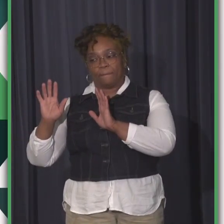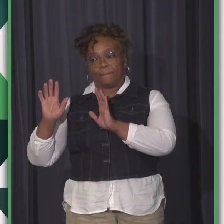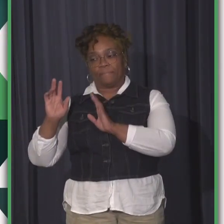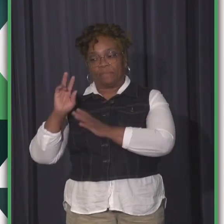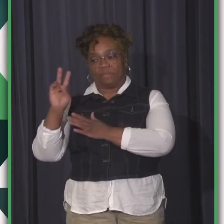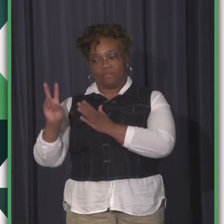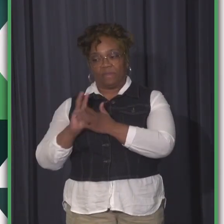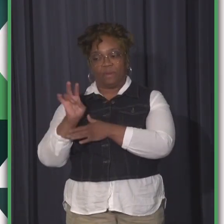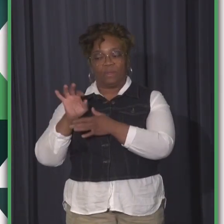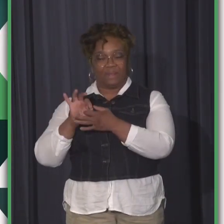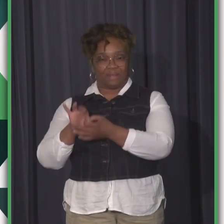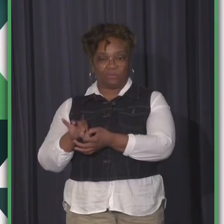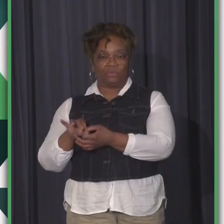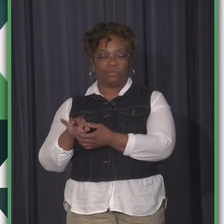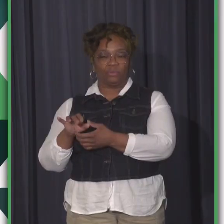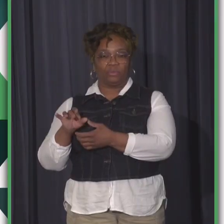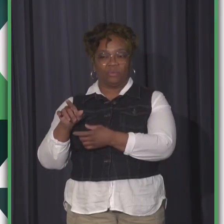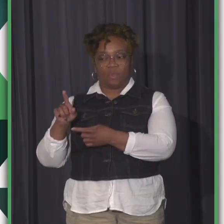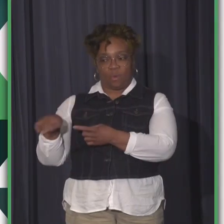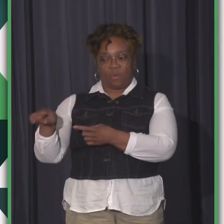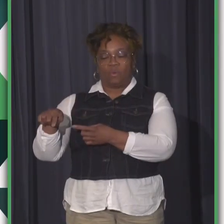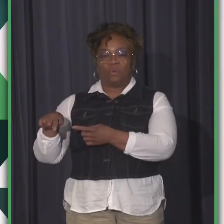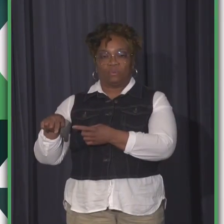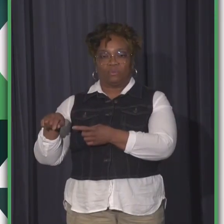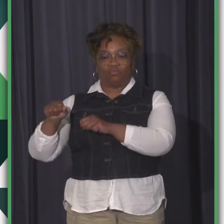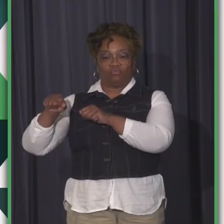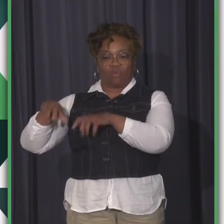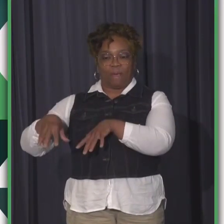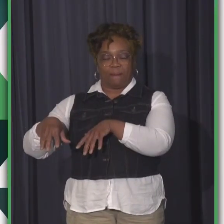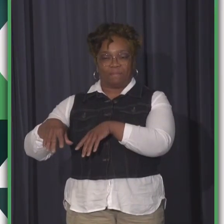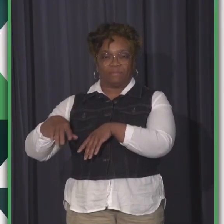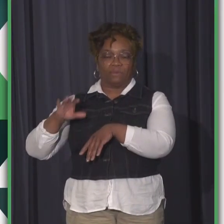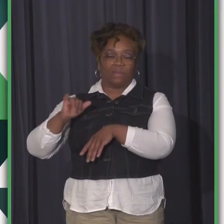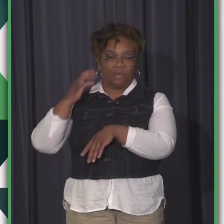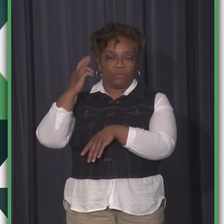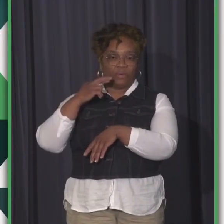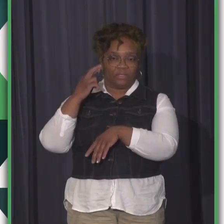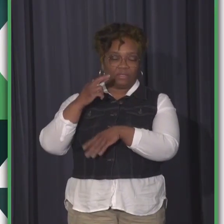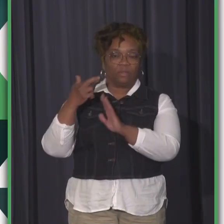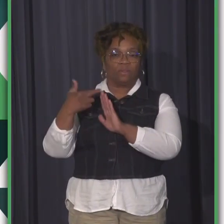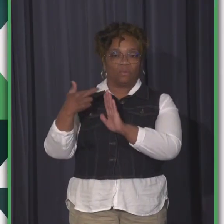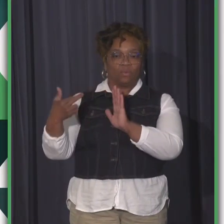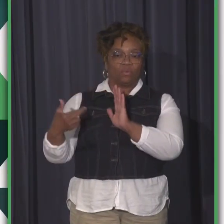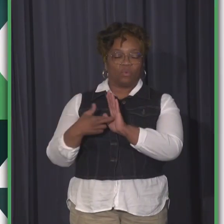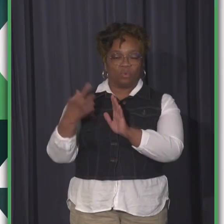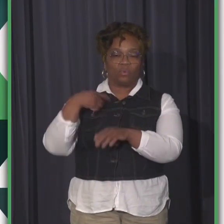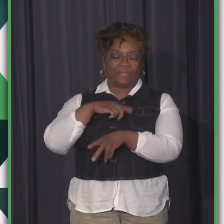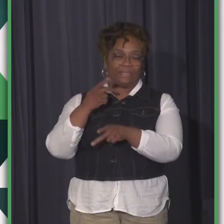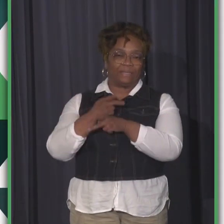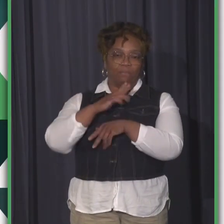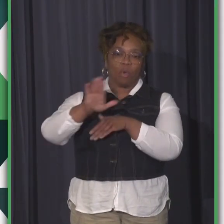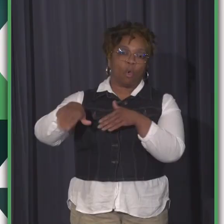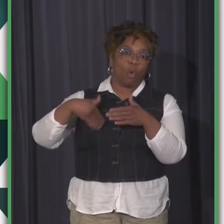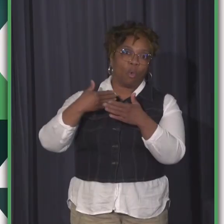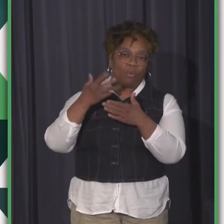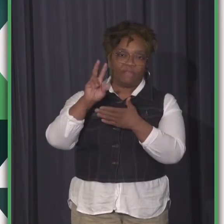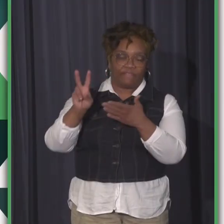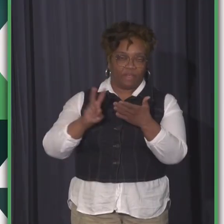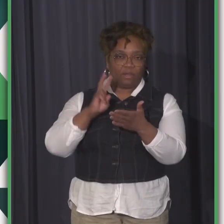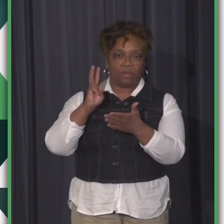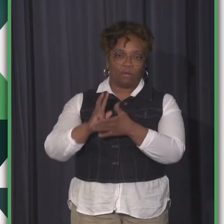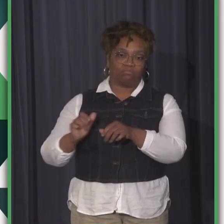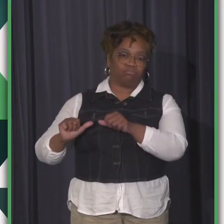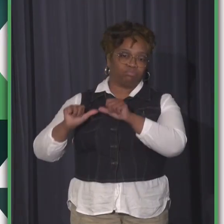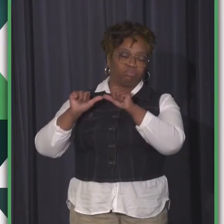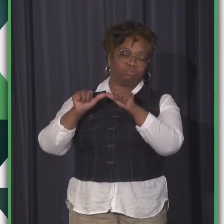video connected to or related to those cases drops off. So for that reason, the rule is indefinite retention of all video until